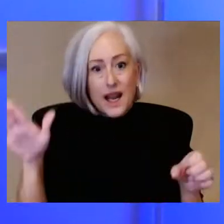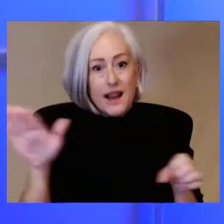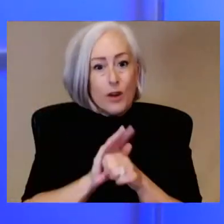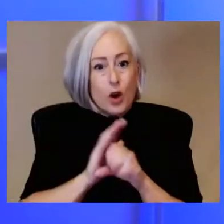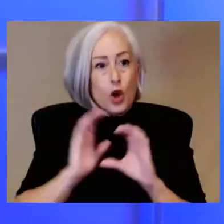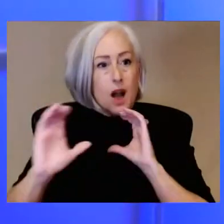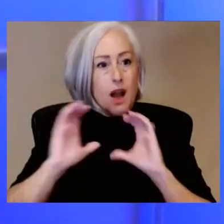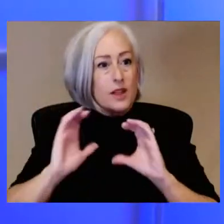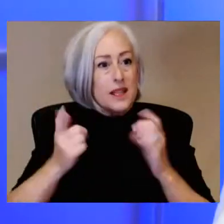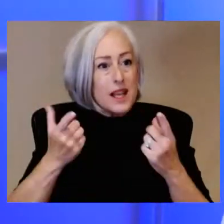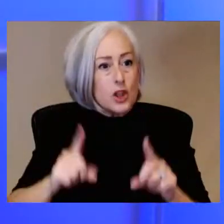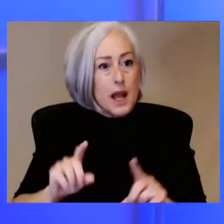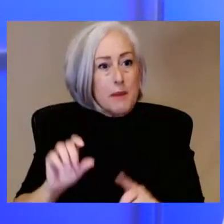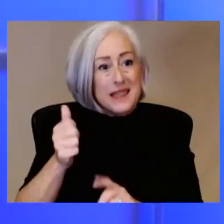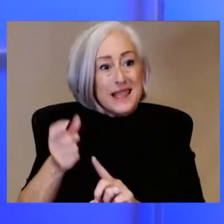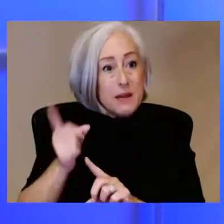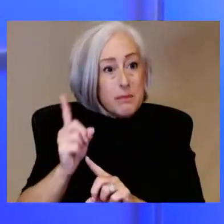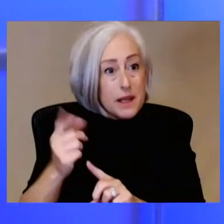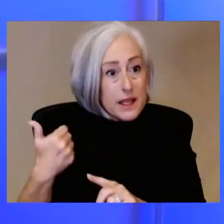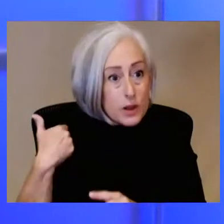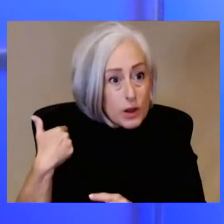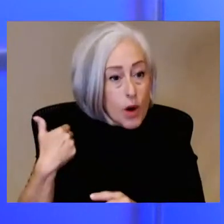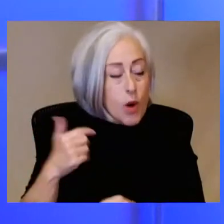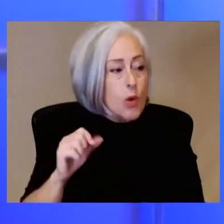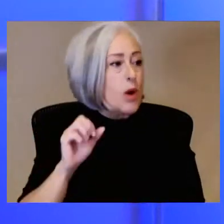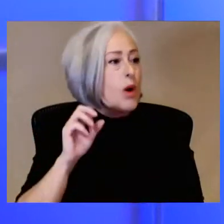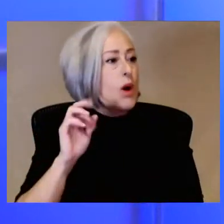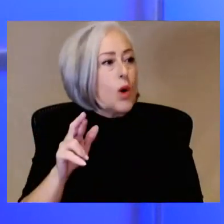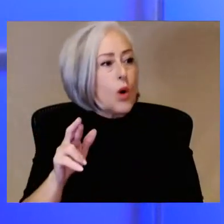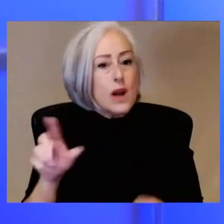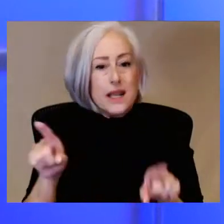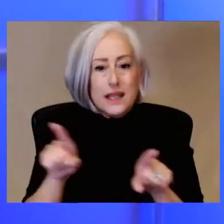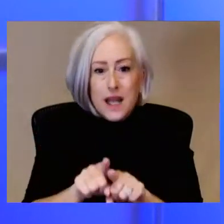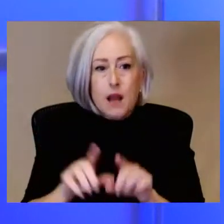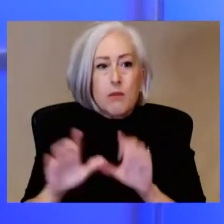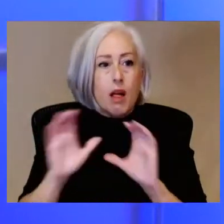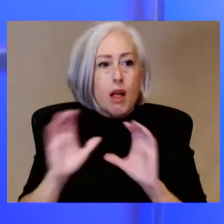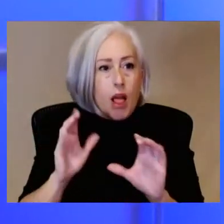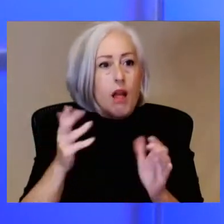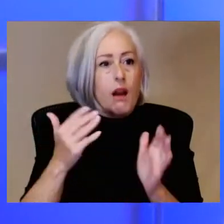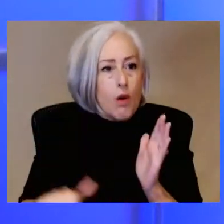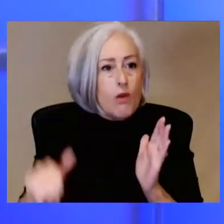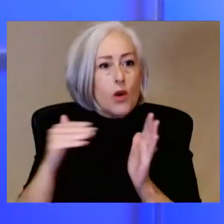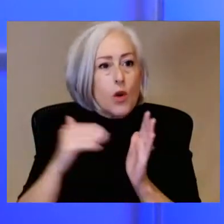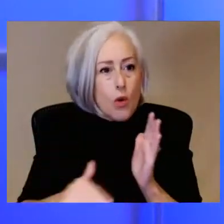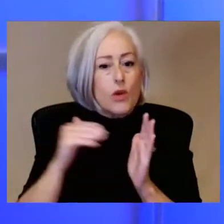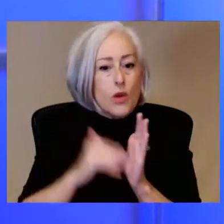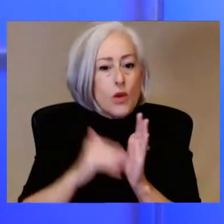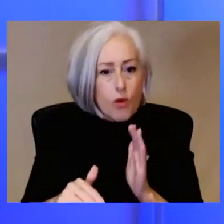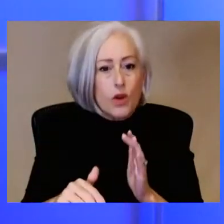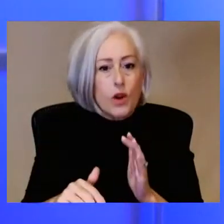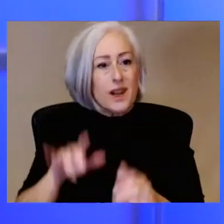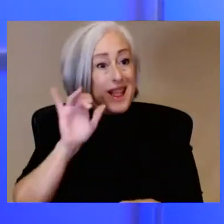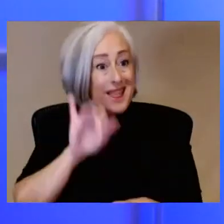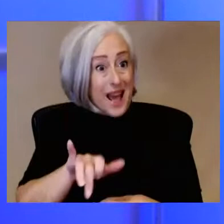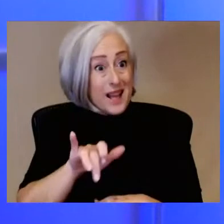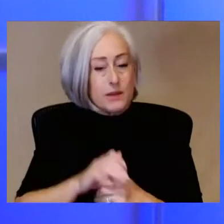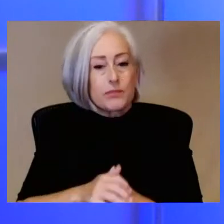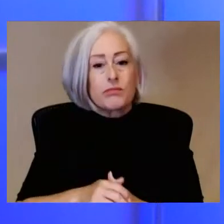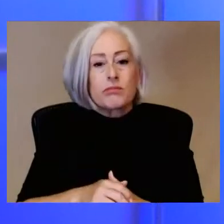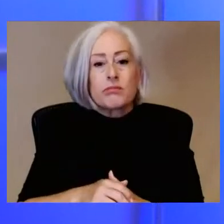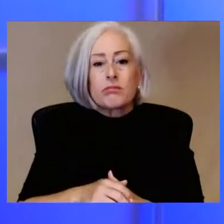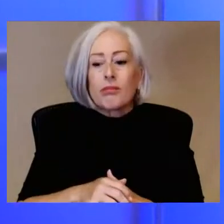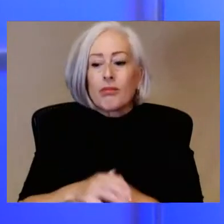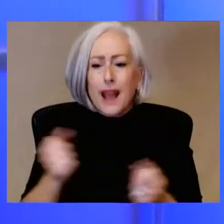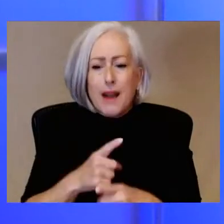ago or yesterday and having the same conversation over and over again. It's lapses like that. Forget it, we all have trouble coming up with a name